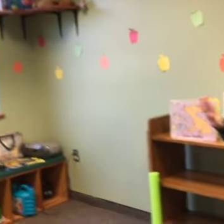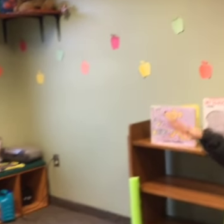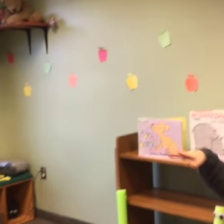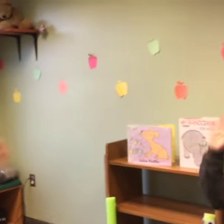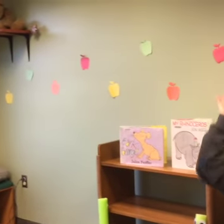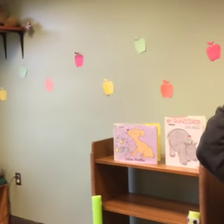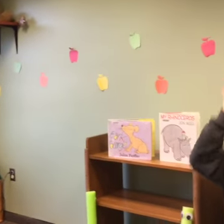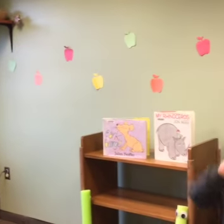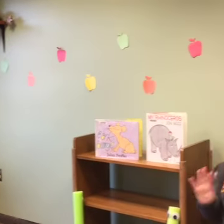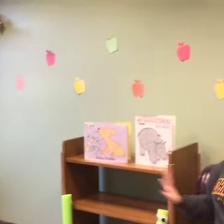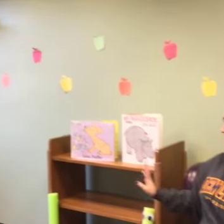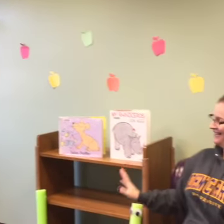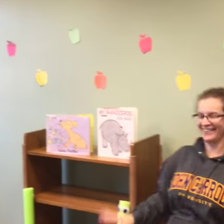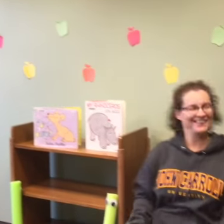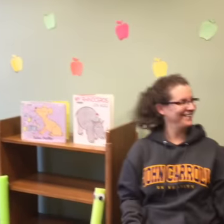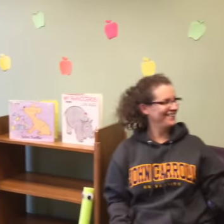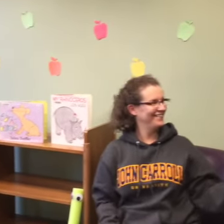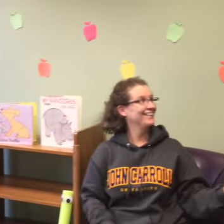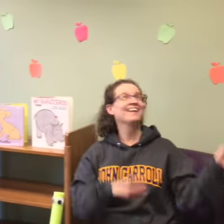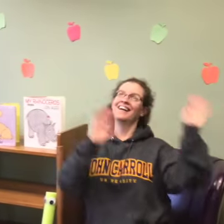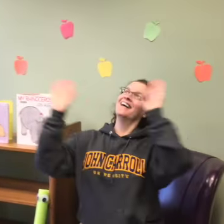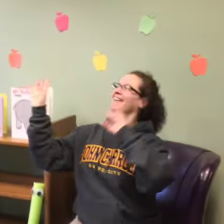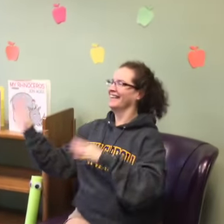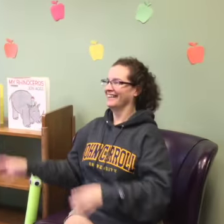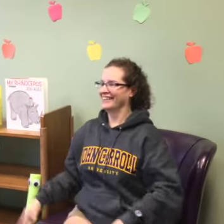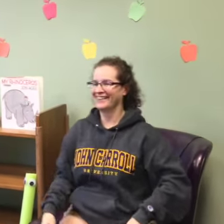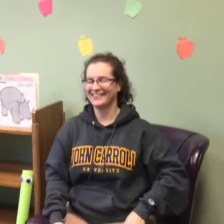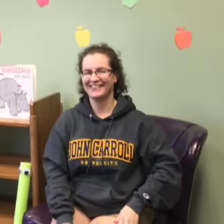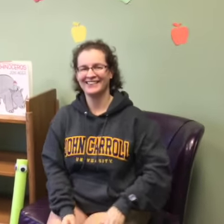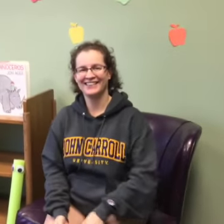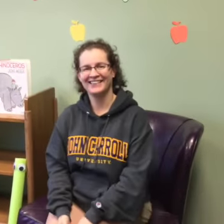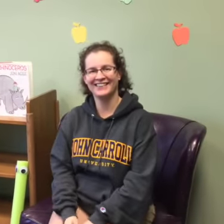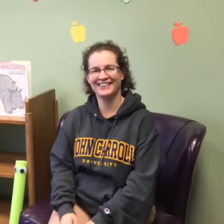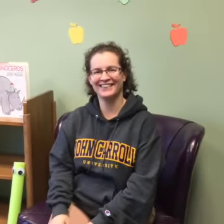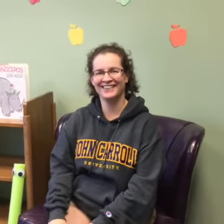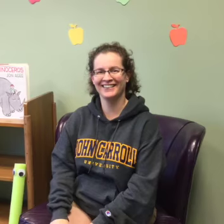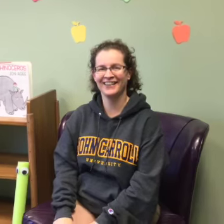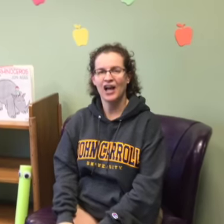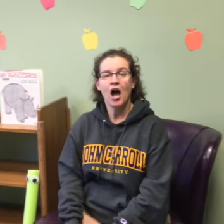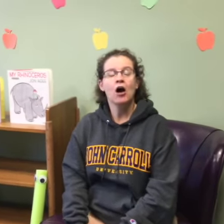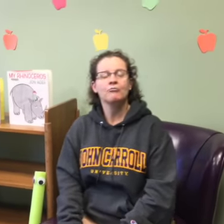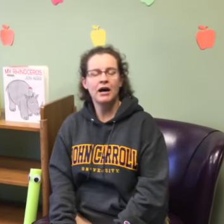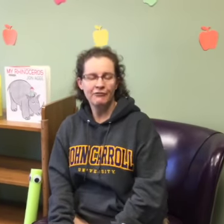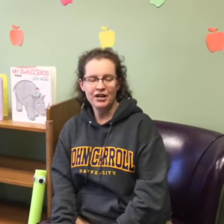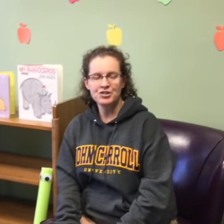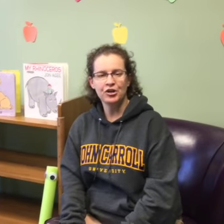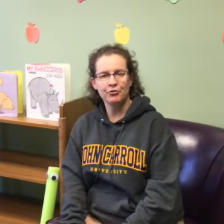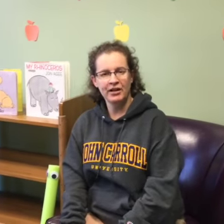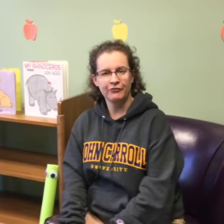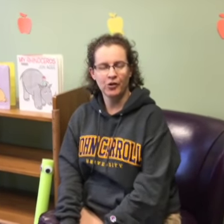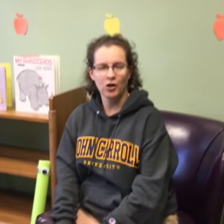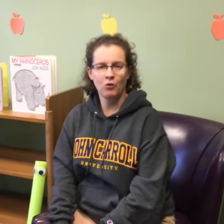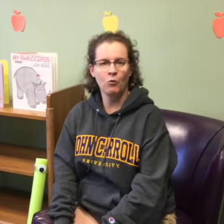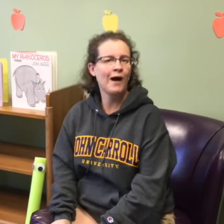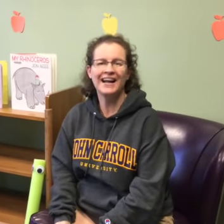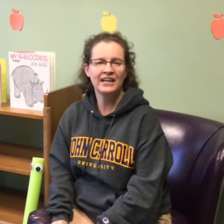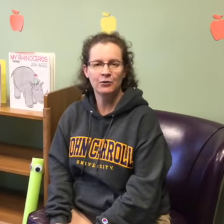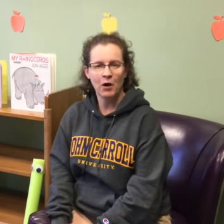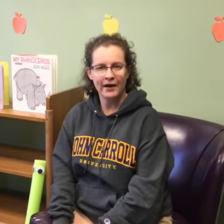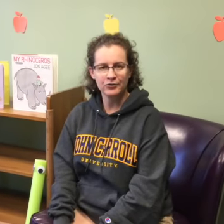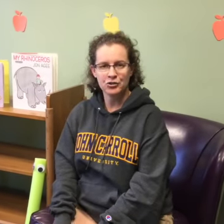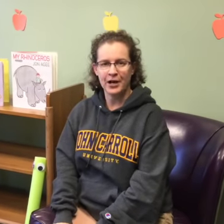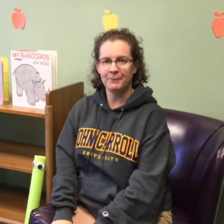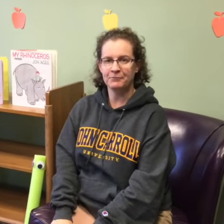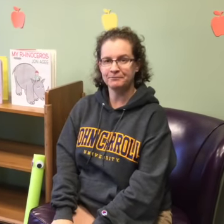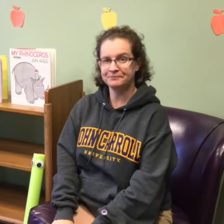It's like the Brady Bunch! It is. Yeah. Weird. My friends, are you ready for a wacky